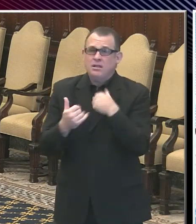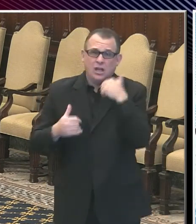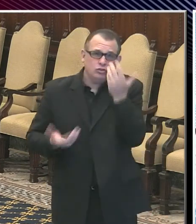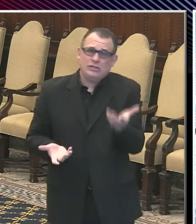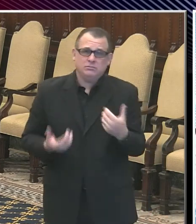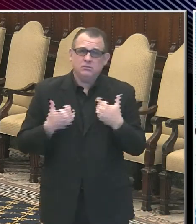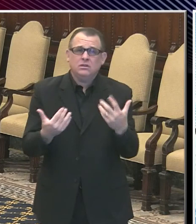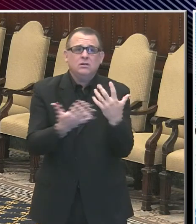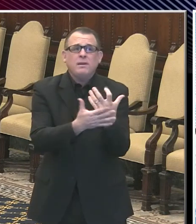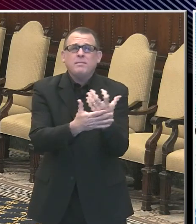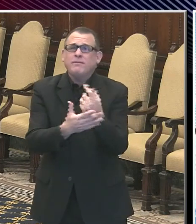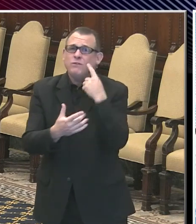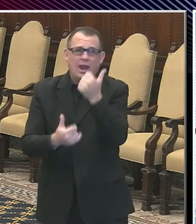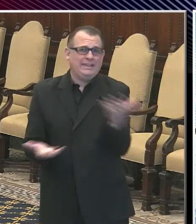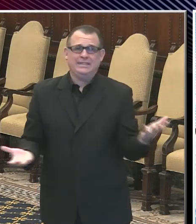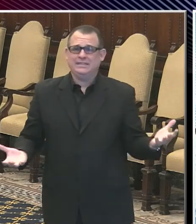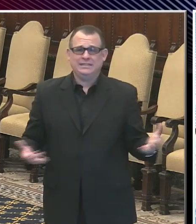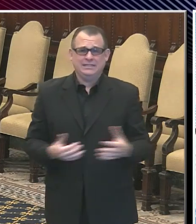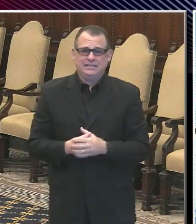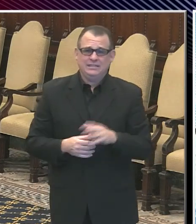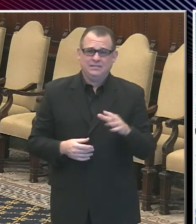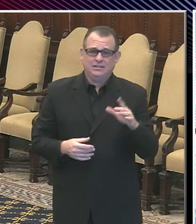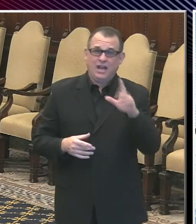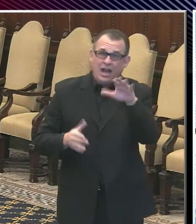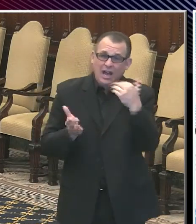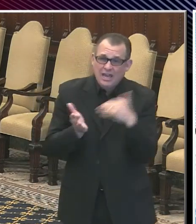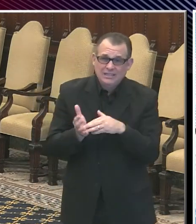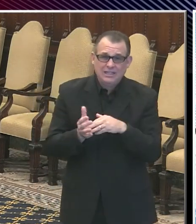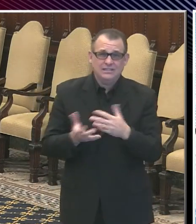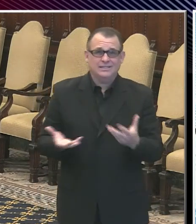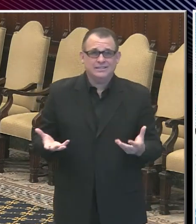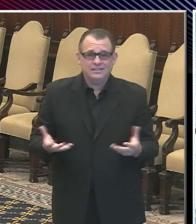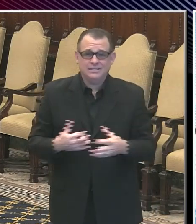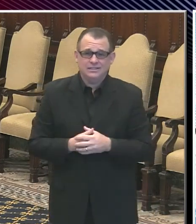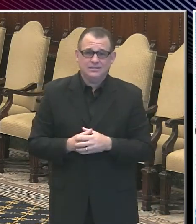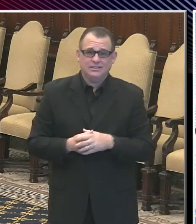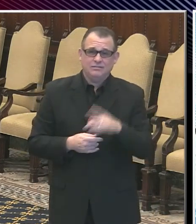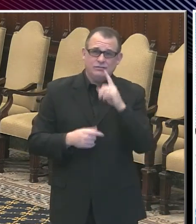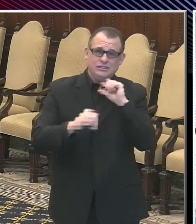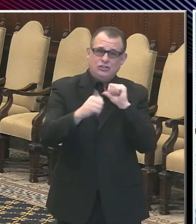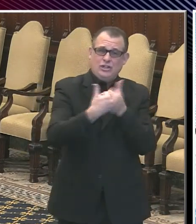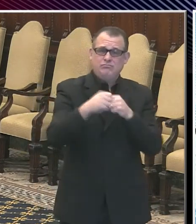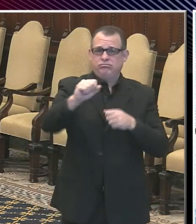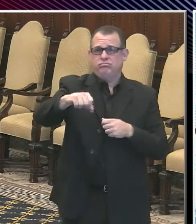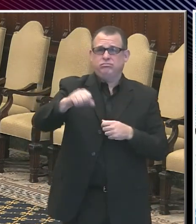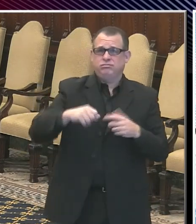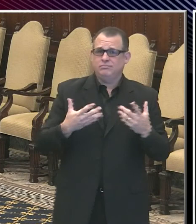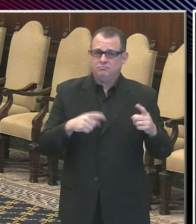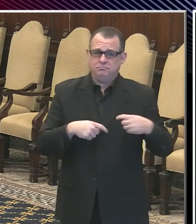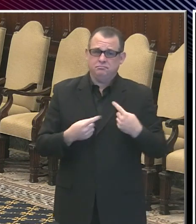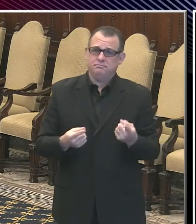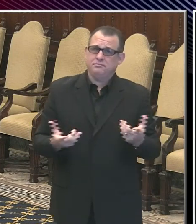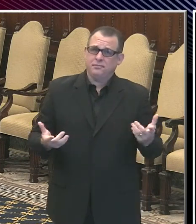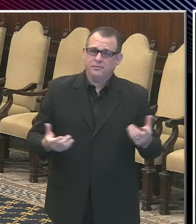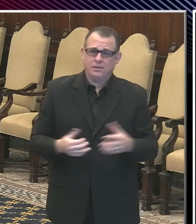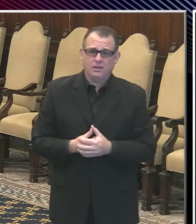we're not borrowing or stealing at this yet, but it has been challenging to say the least. Have